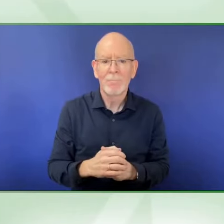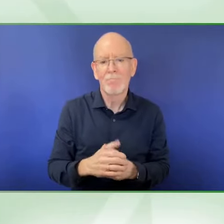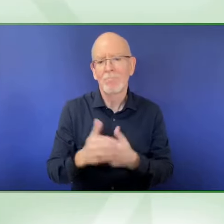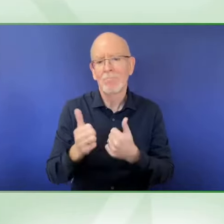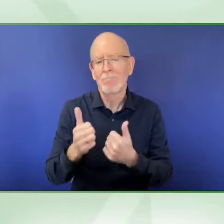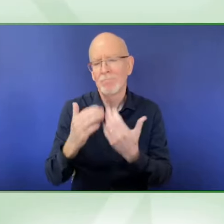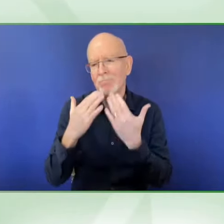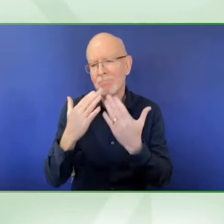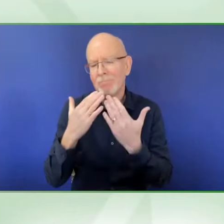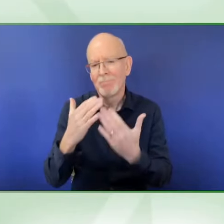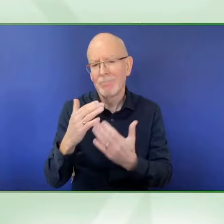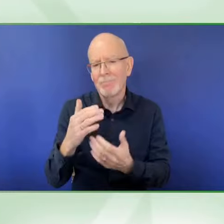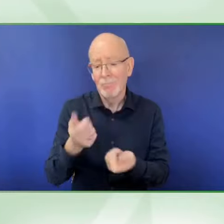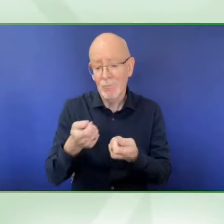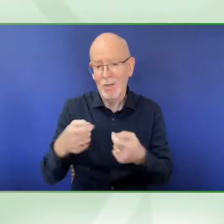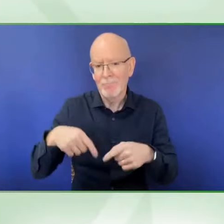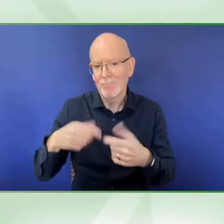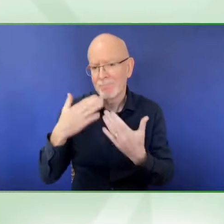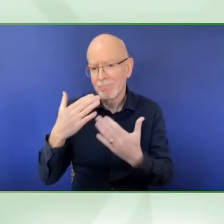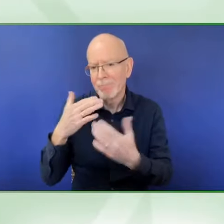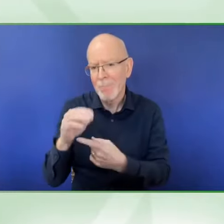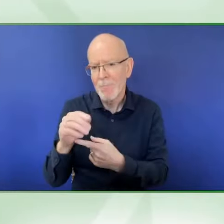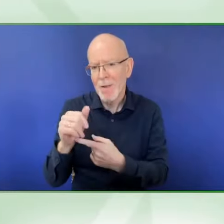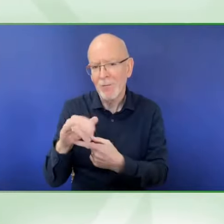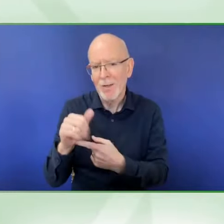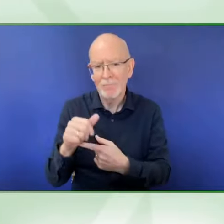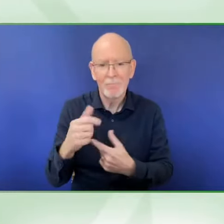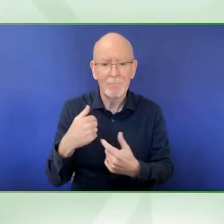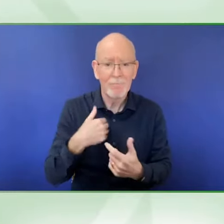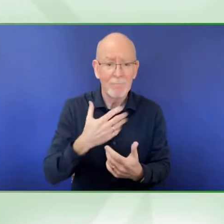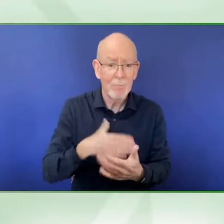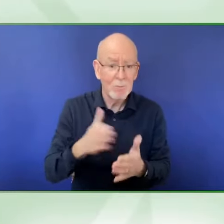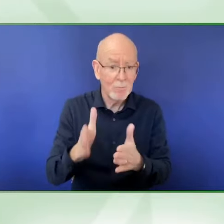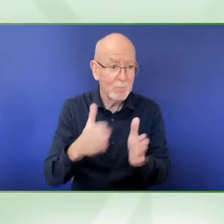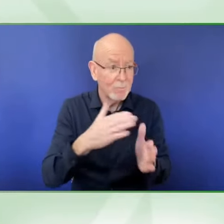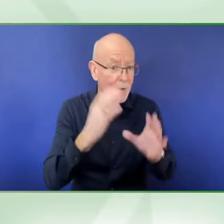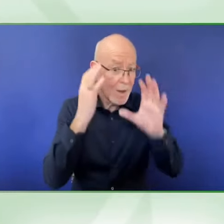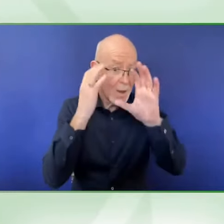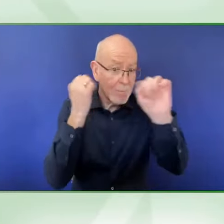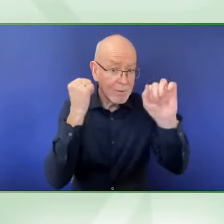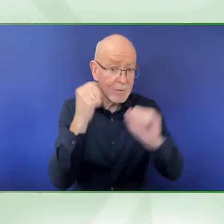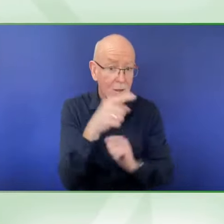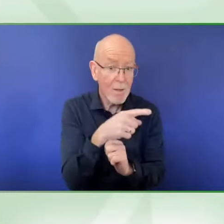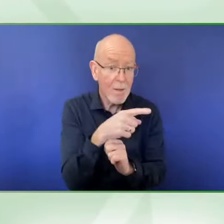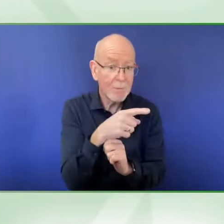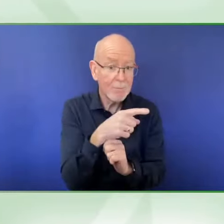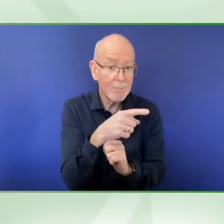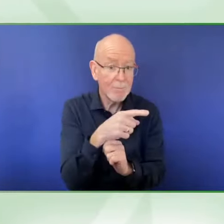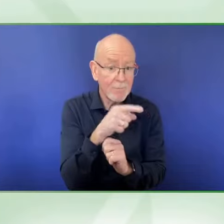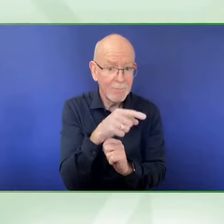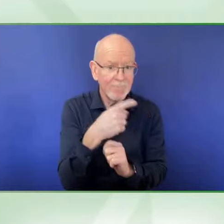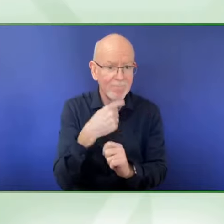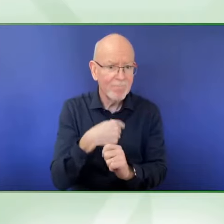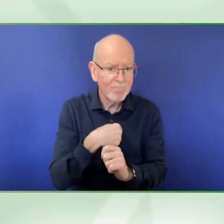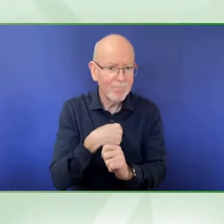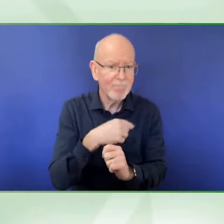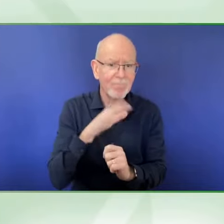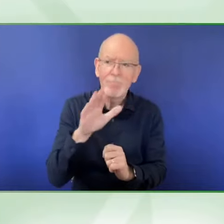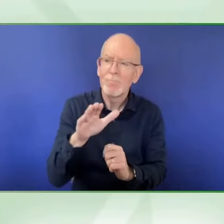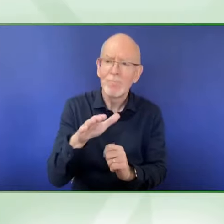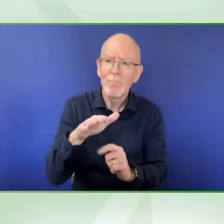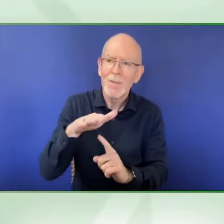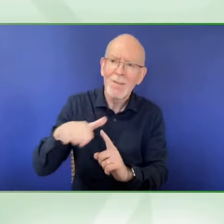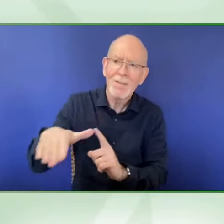to broaden the participation of persons with disabilities in astronomy, and what is being done to build up human capital in